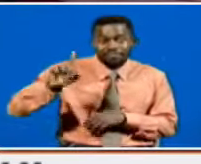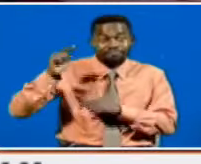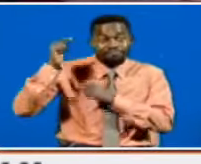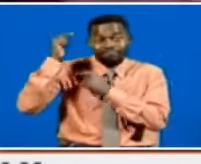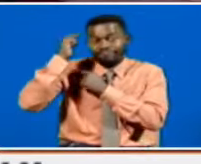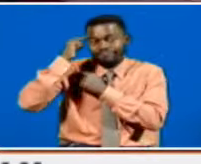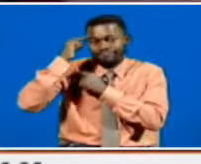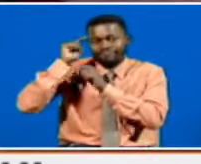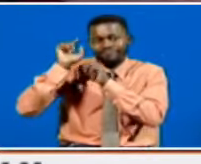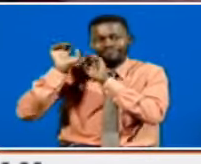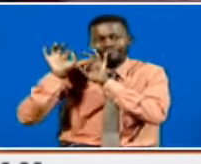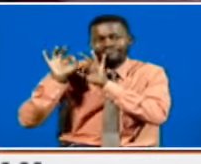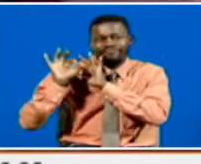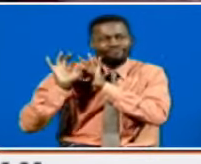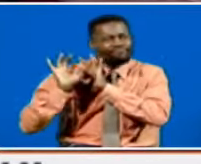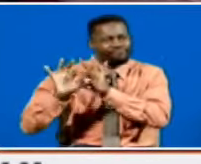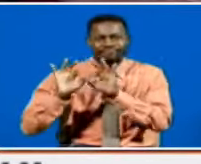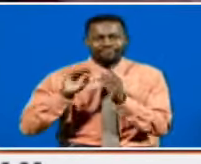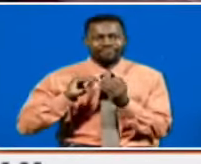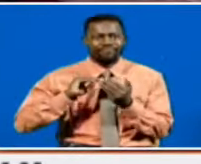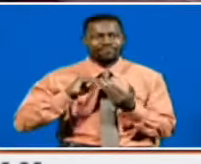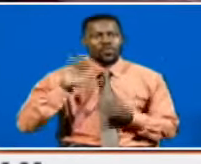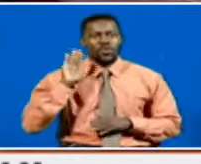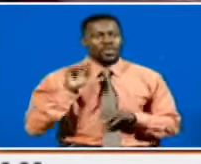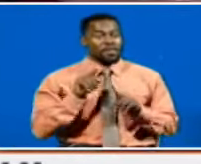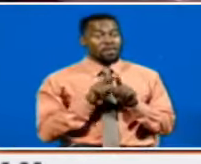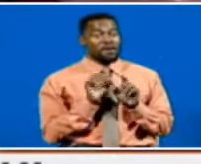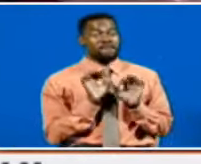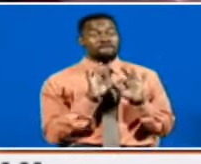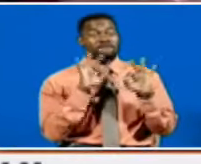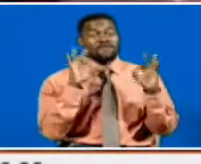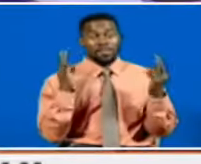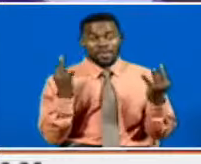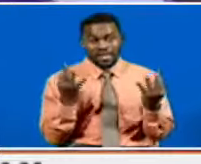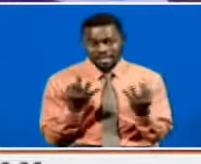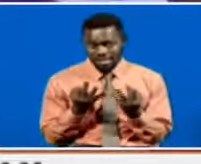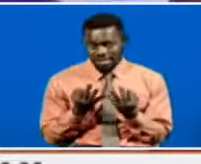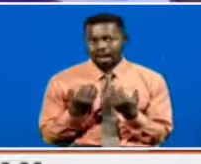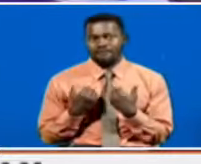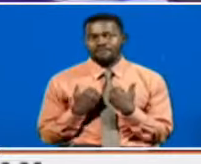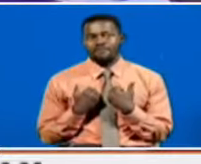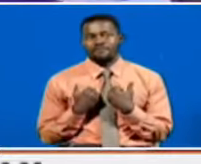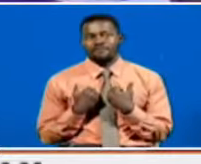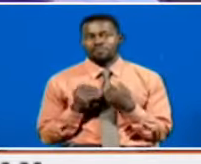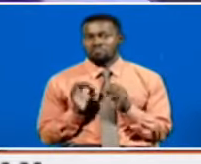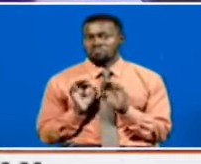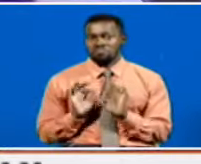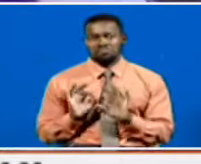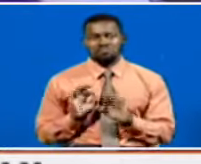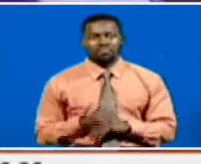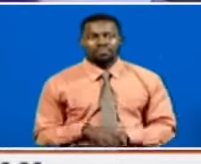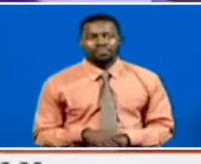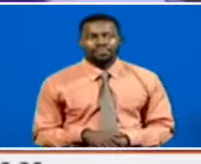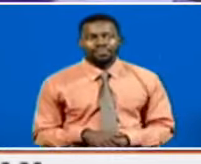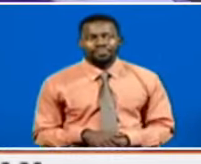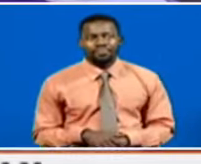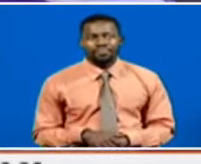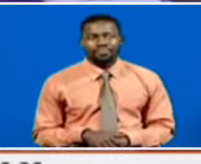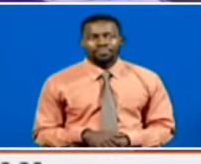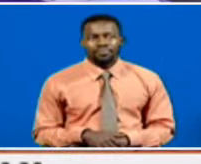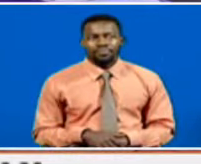abilities, and family background. On behalf of all